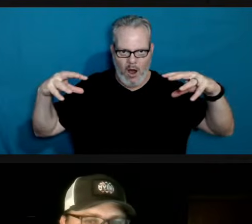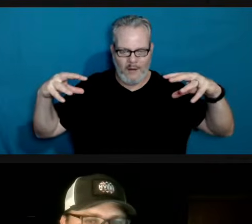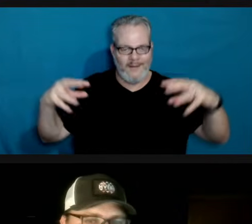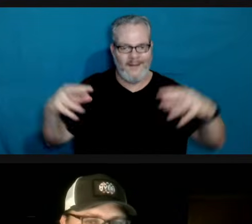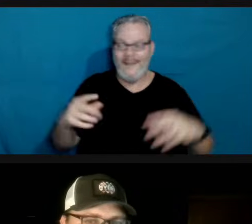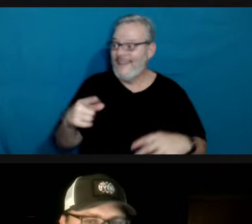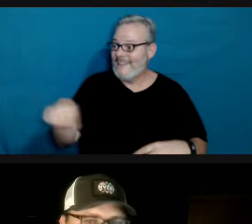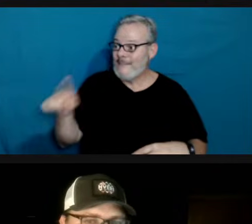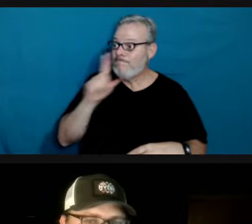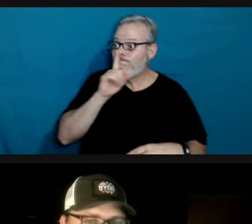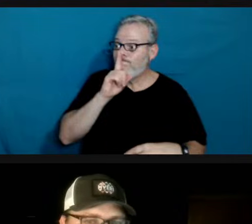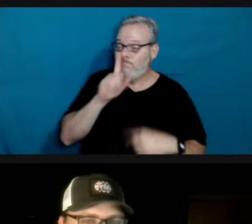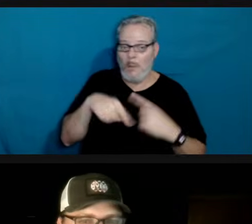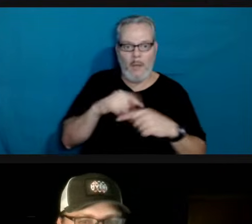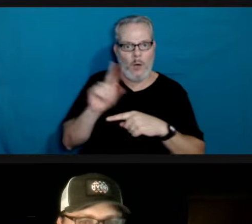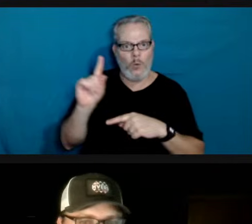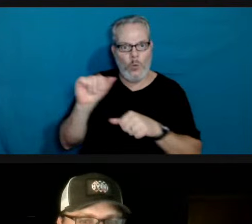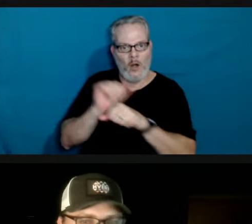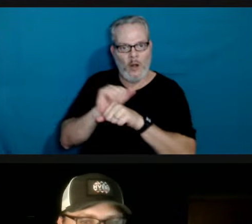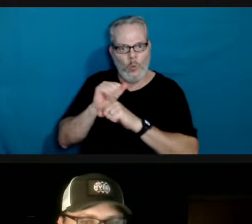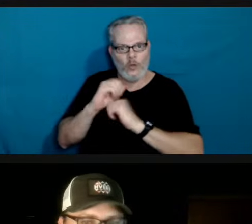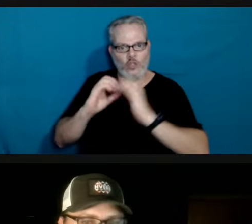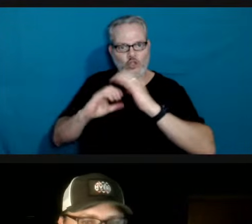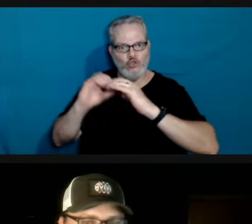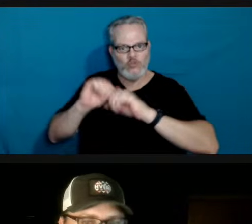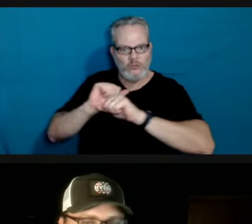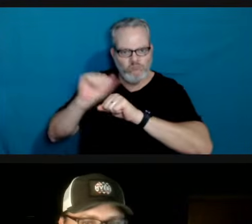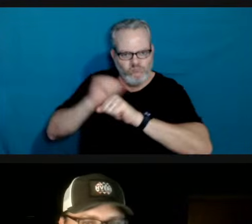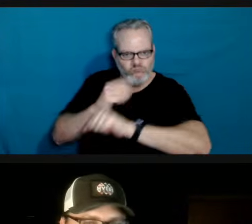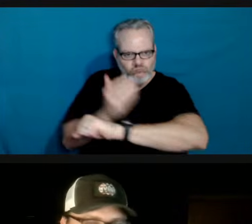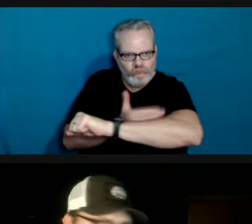were working in my area, and I didn't see them. So